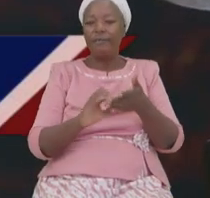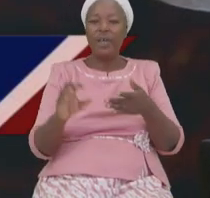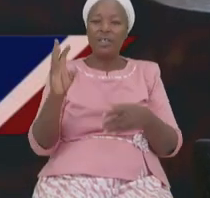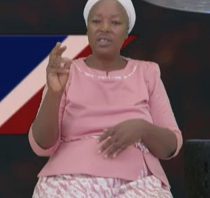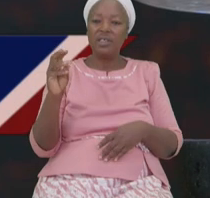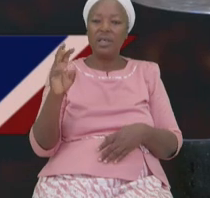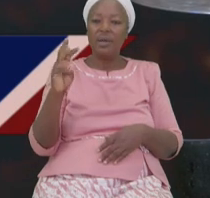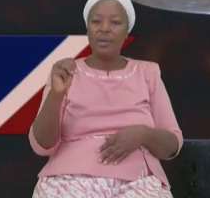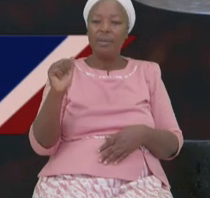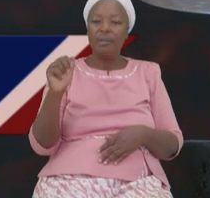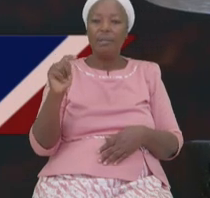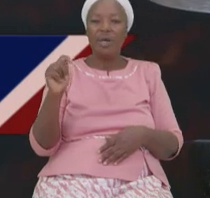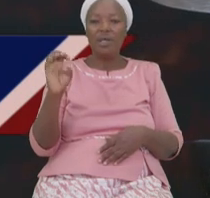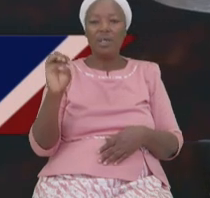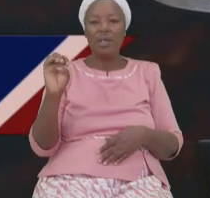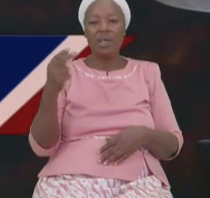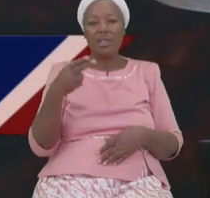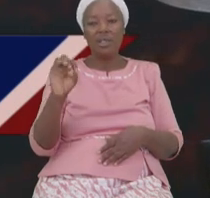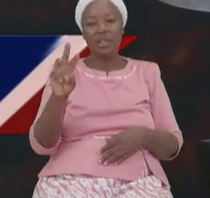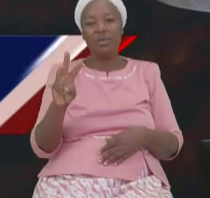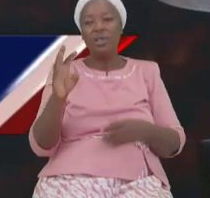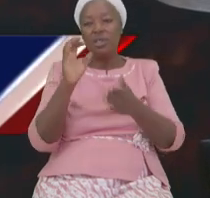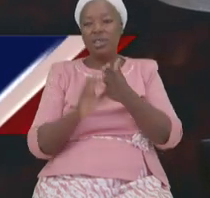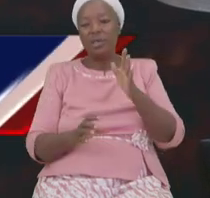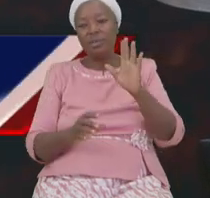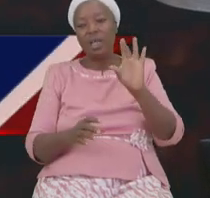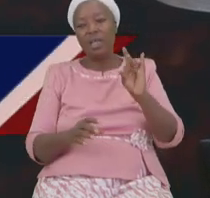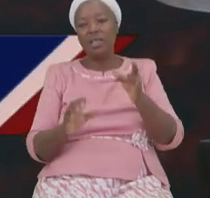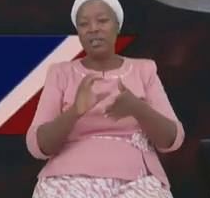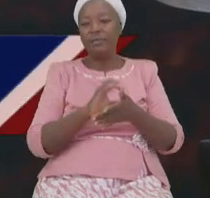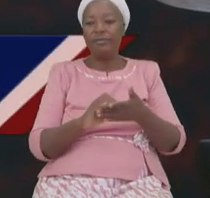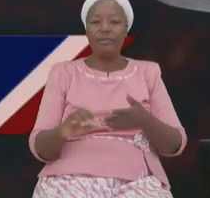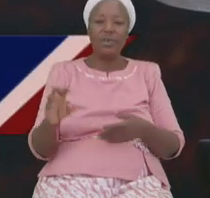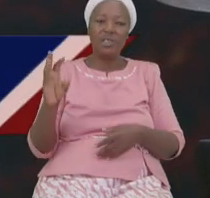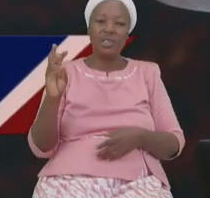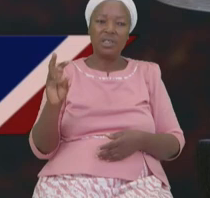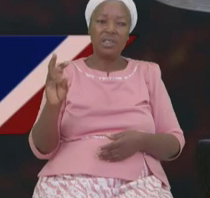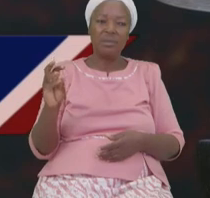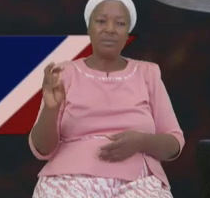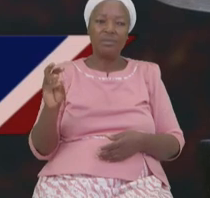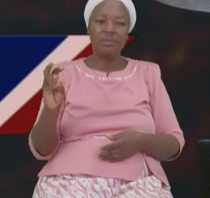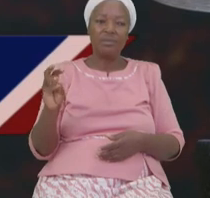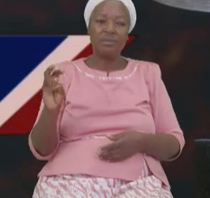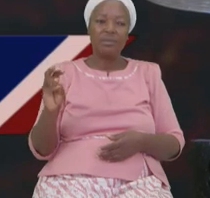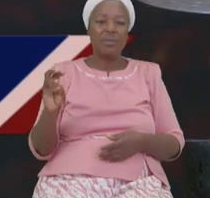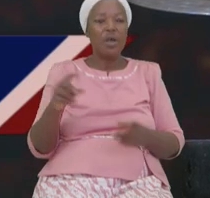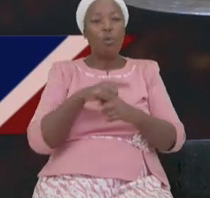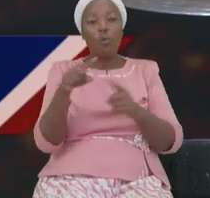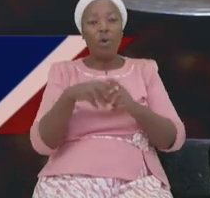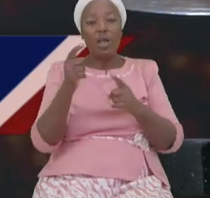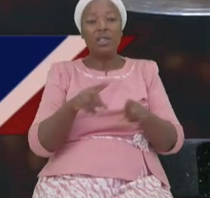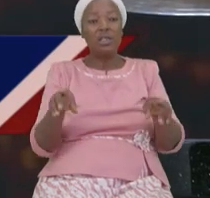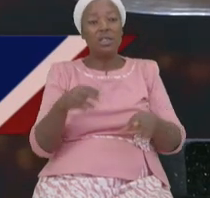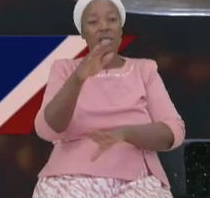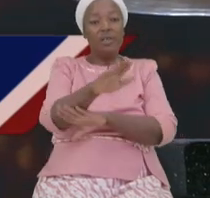16. Matthew chapter 8. And we're reading from verse 16. It says, when the evening